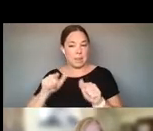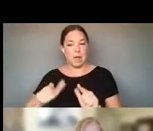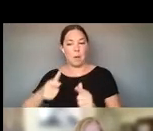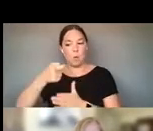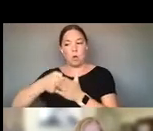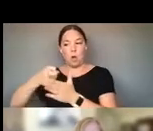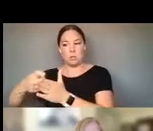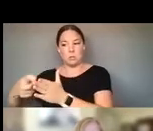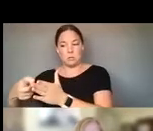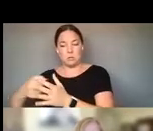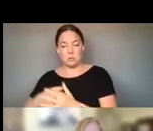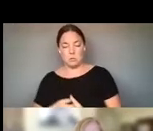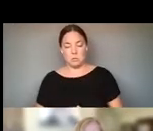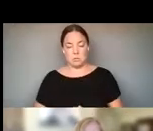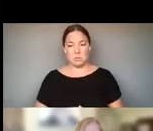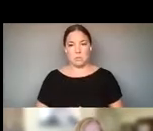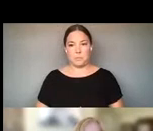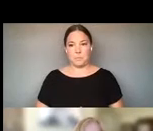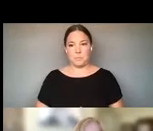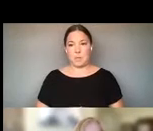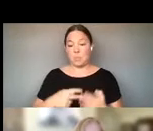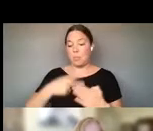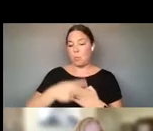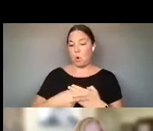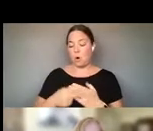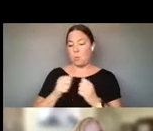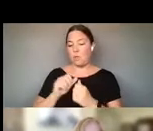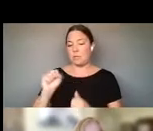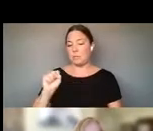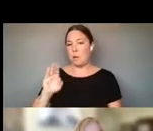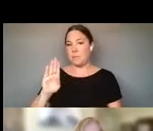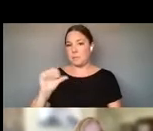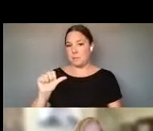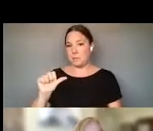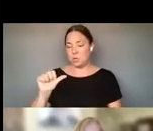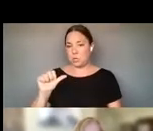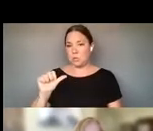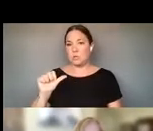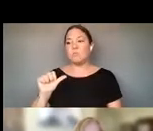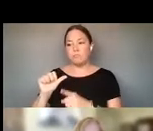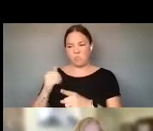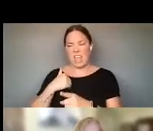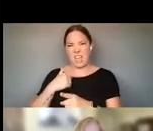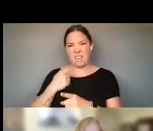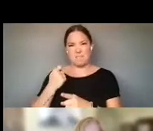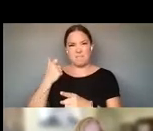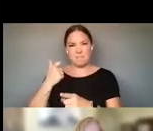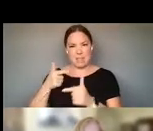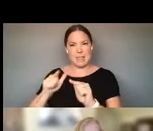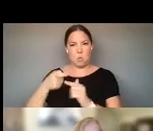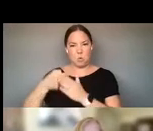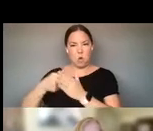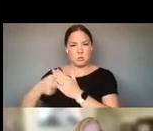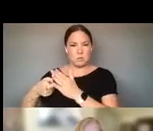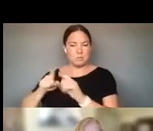because the, the programs through the small business administration, um, do have slightly different allowable costs than